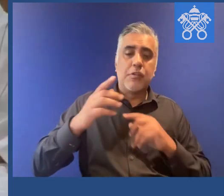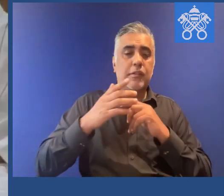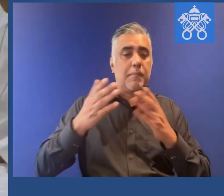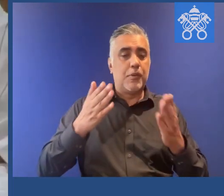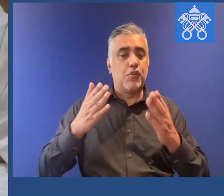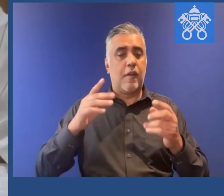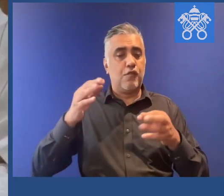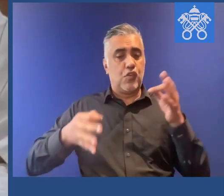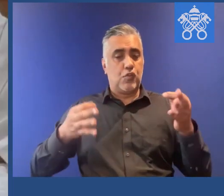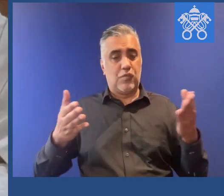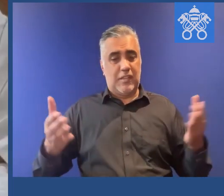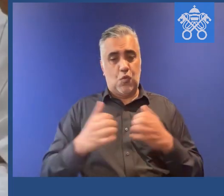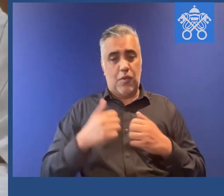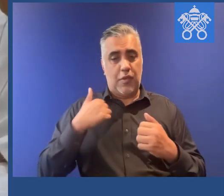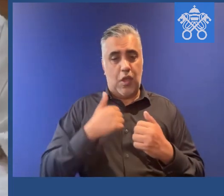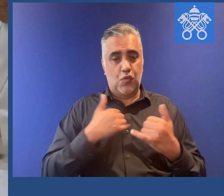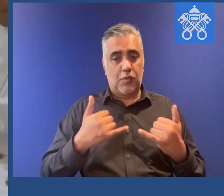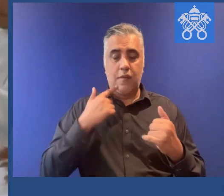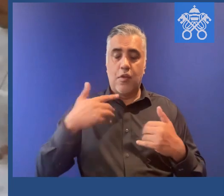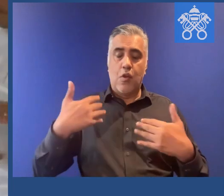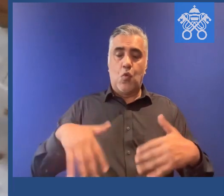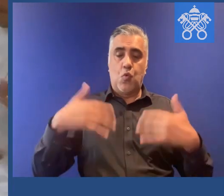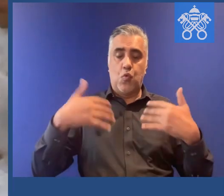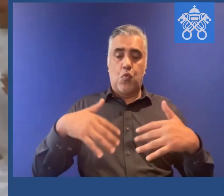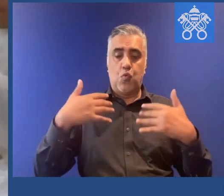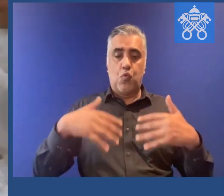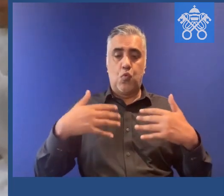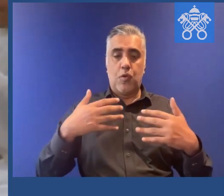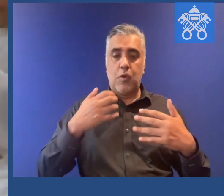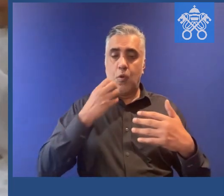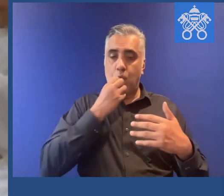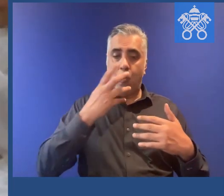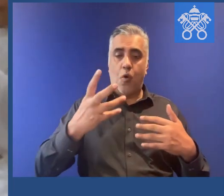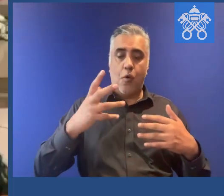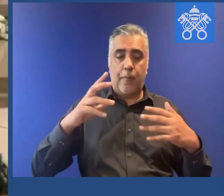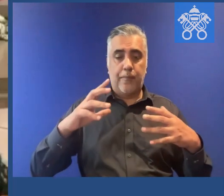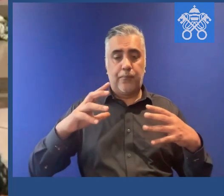Justice, who is present with us, for their exquisite